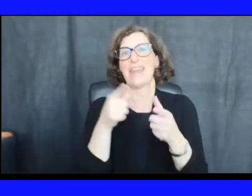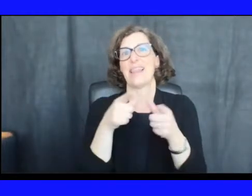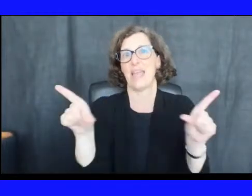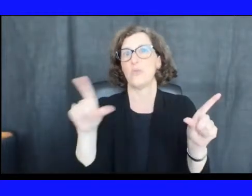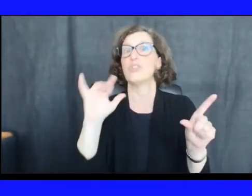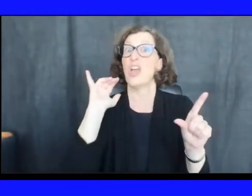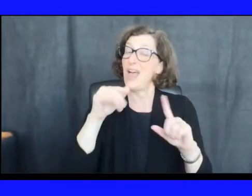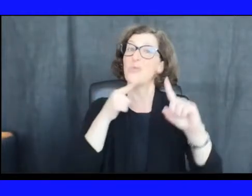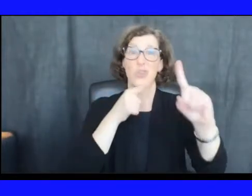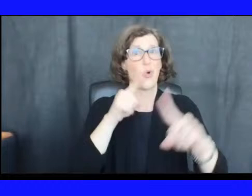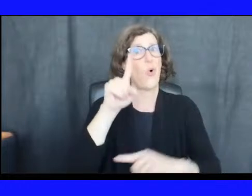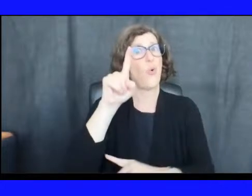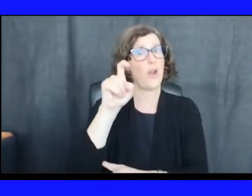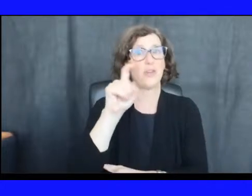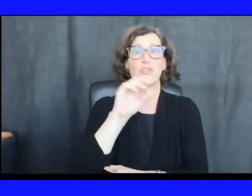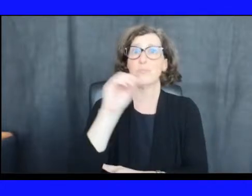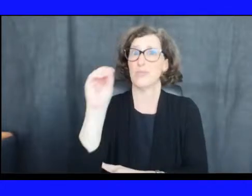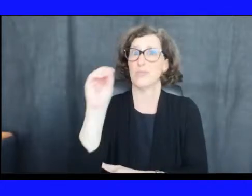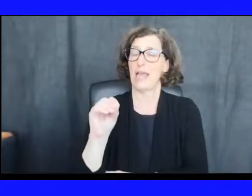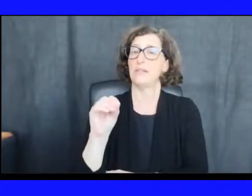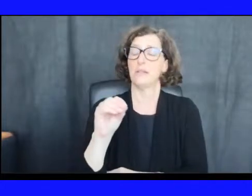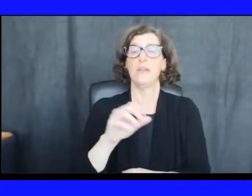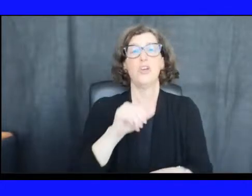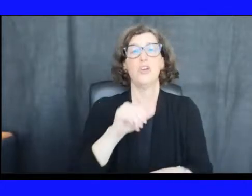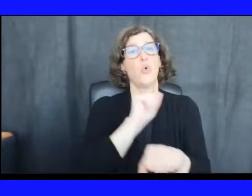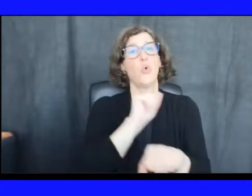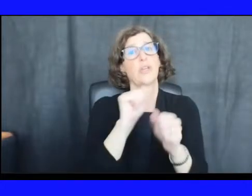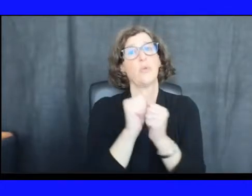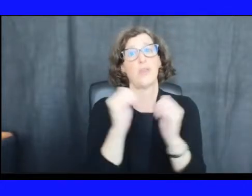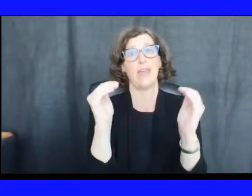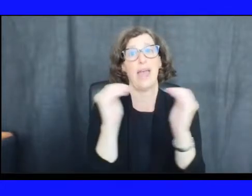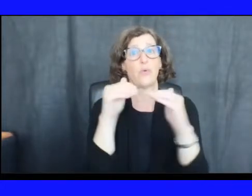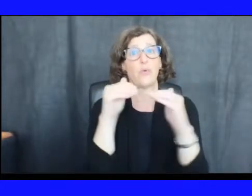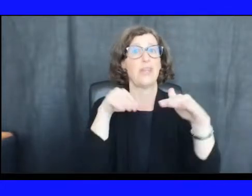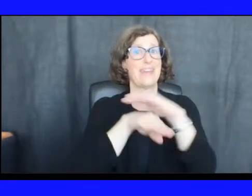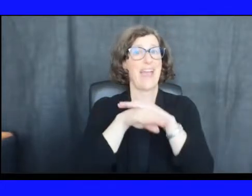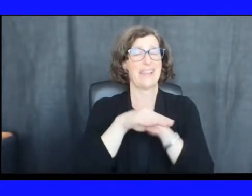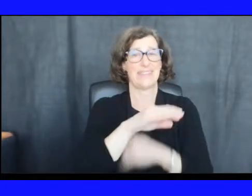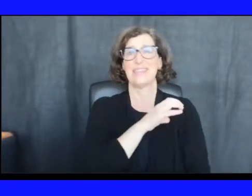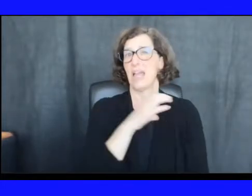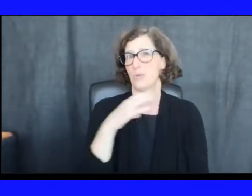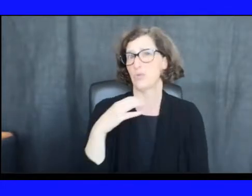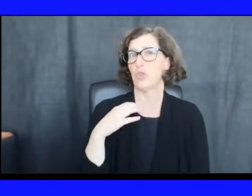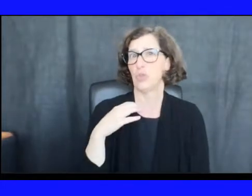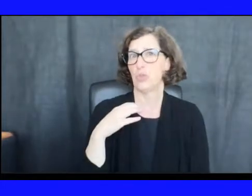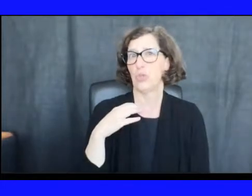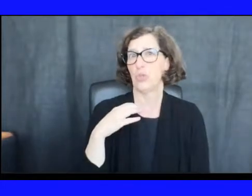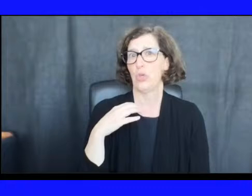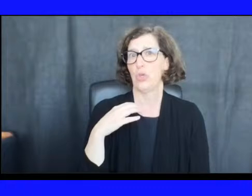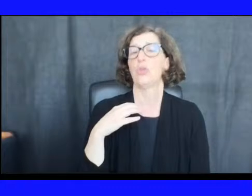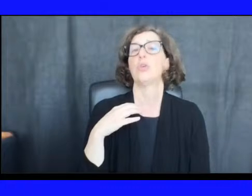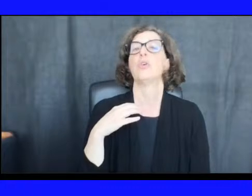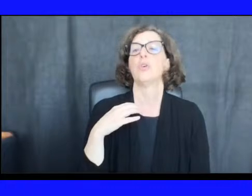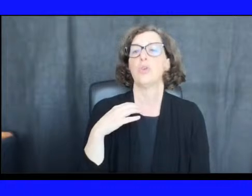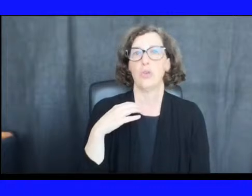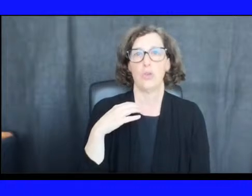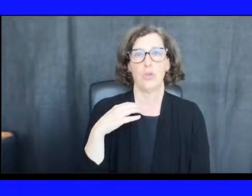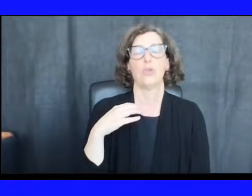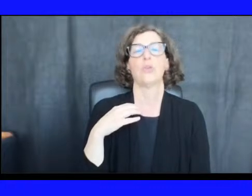found. Our MWBE total procurement spend just below target,